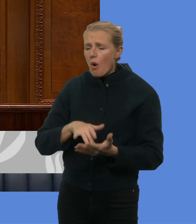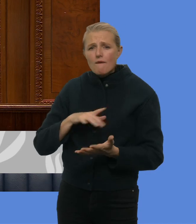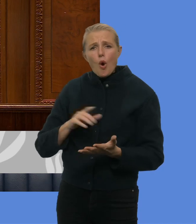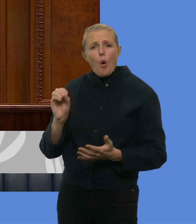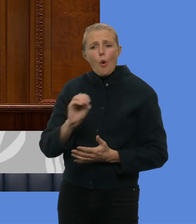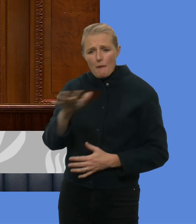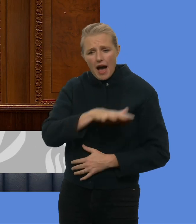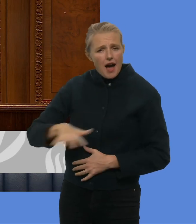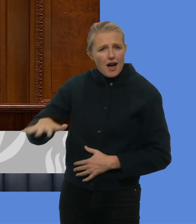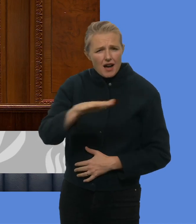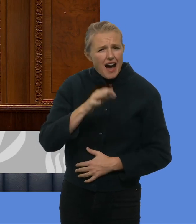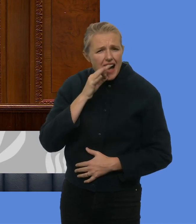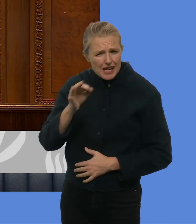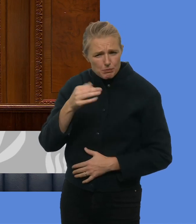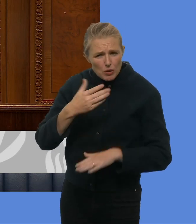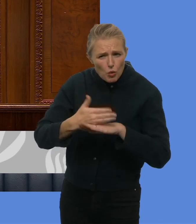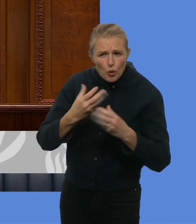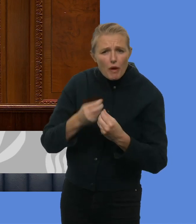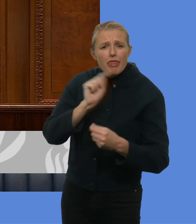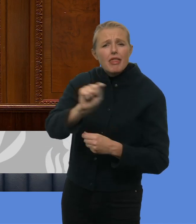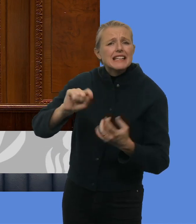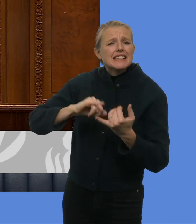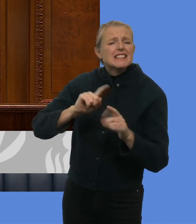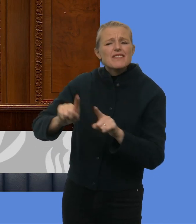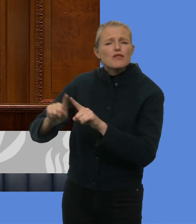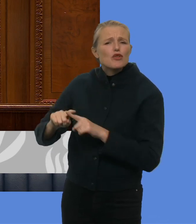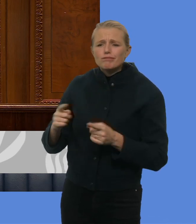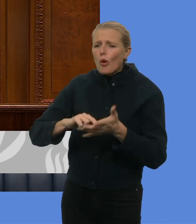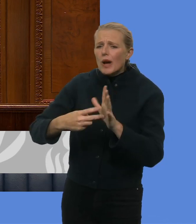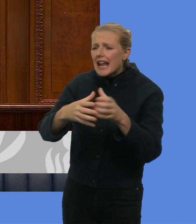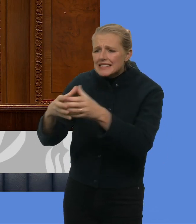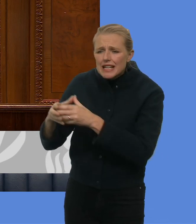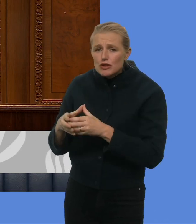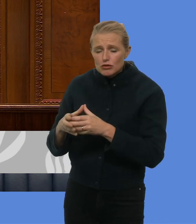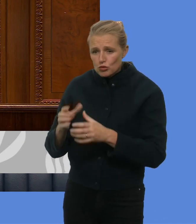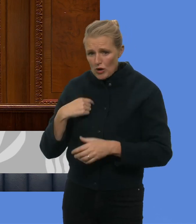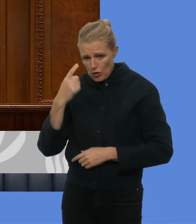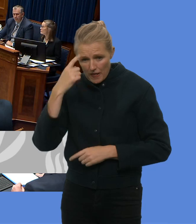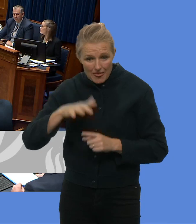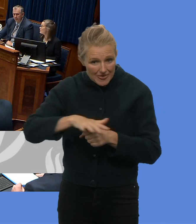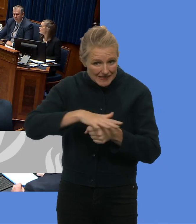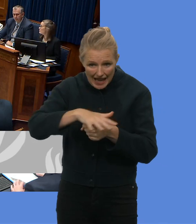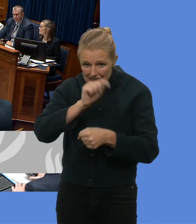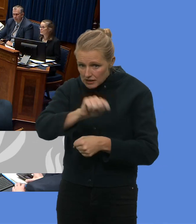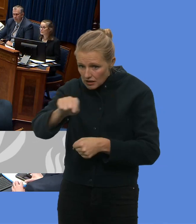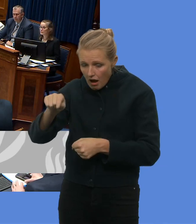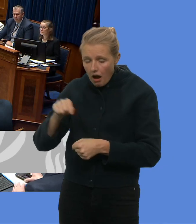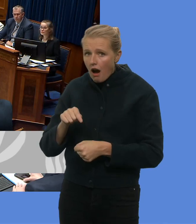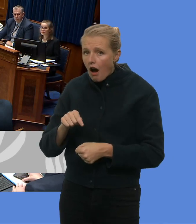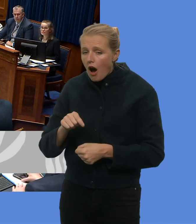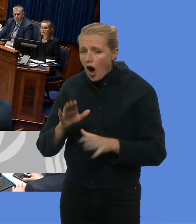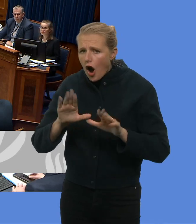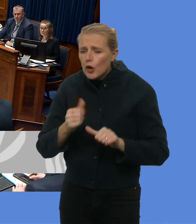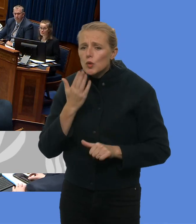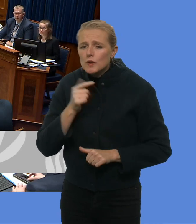been engaging with fellow stakeholders as to how we could maximise opportunities of those sites? Minister. Well, Mr. Speaker, when